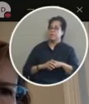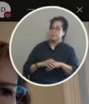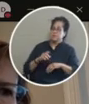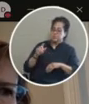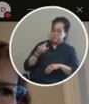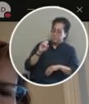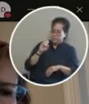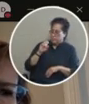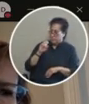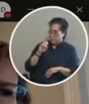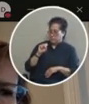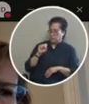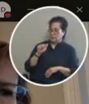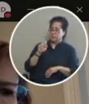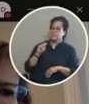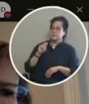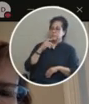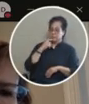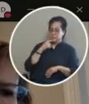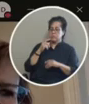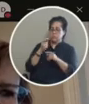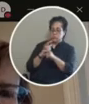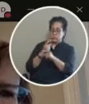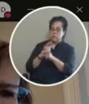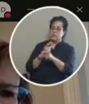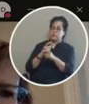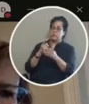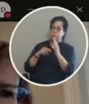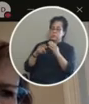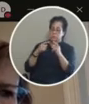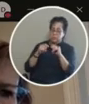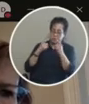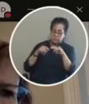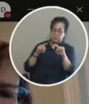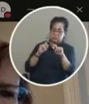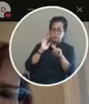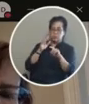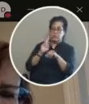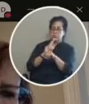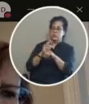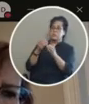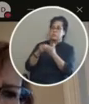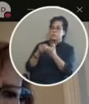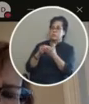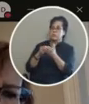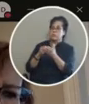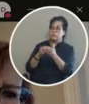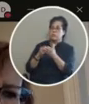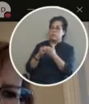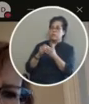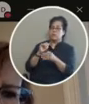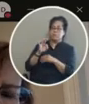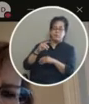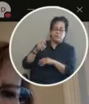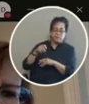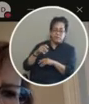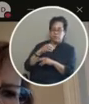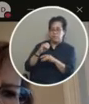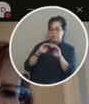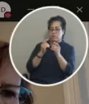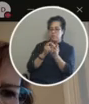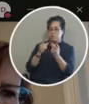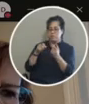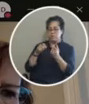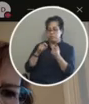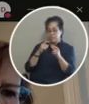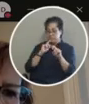amendment, Representative Lizarraga, really accomplishes what you're trying to accomplish, is that we would use this money if and only when it's necessary, and council will still need to direct